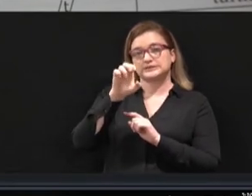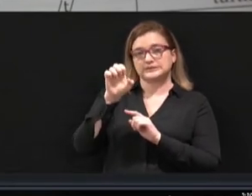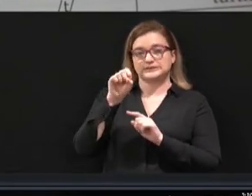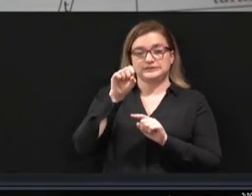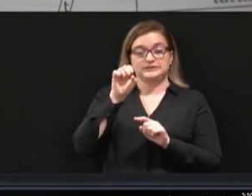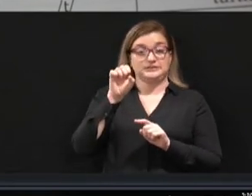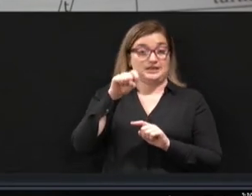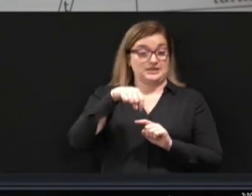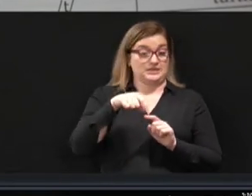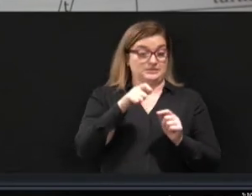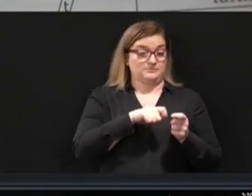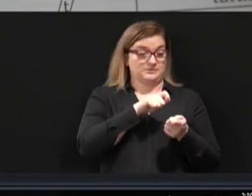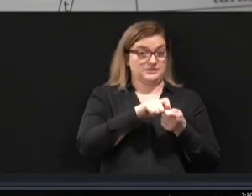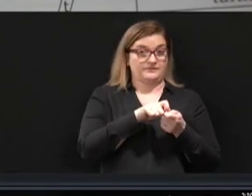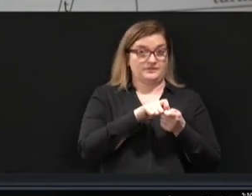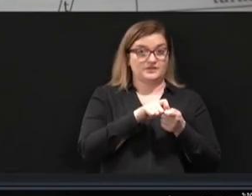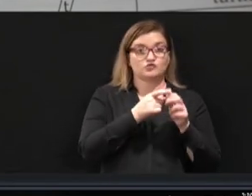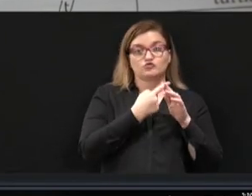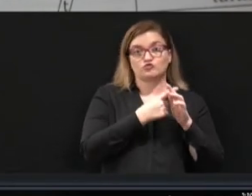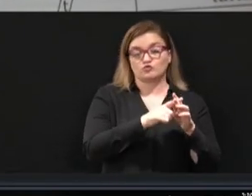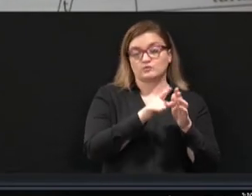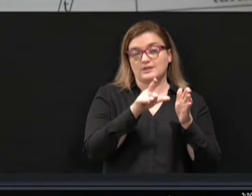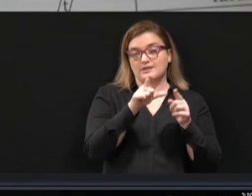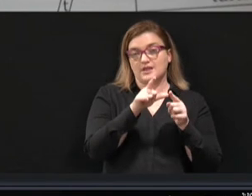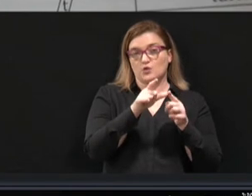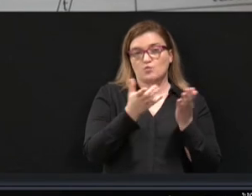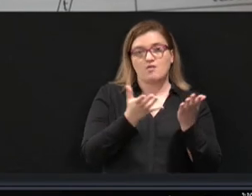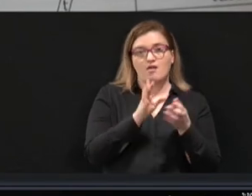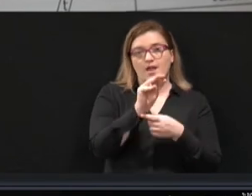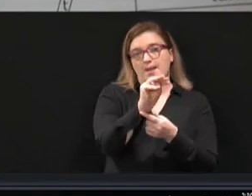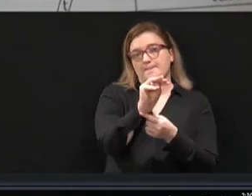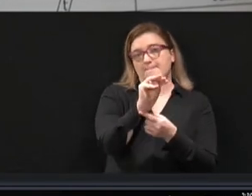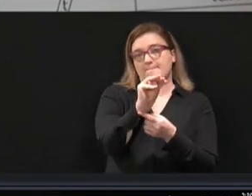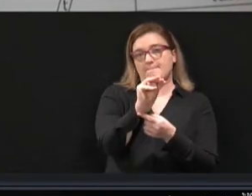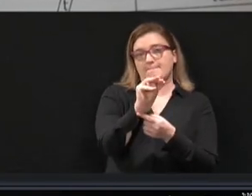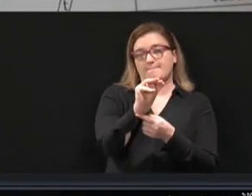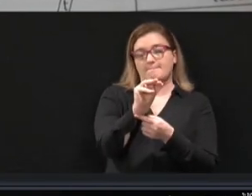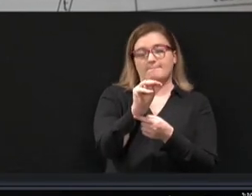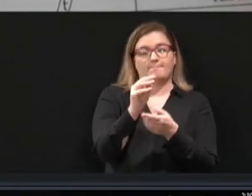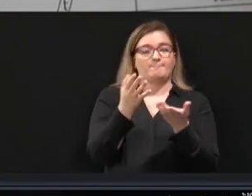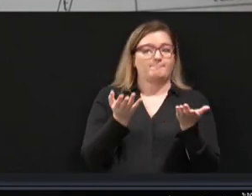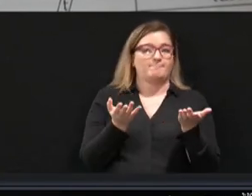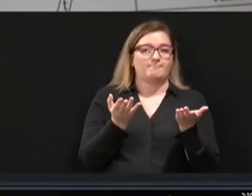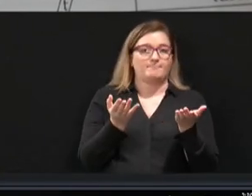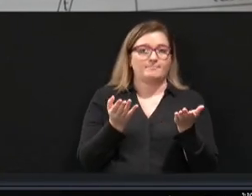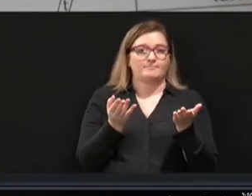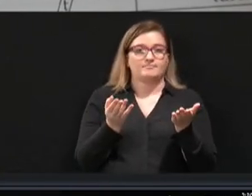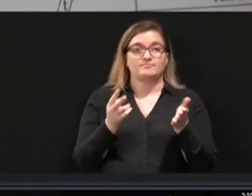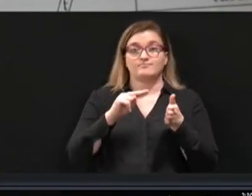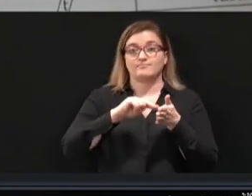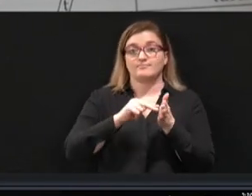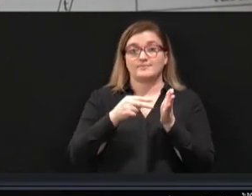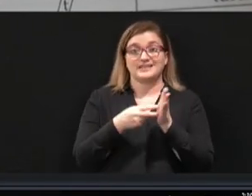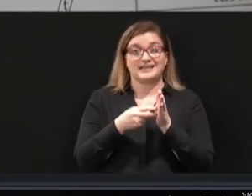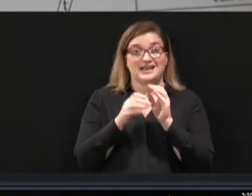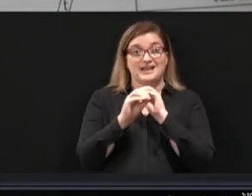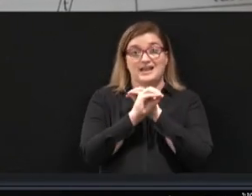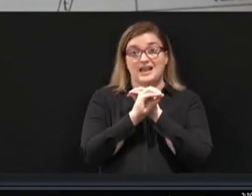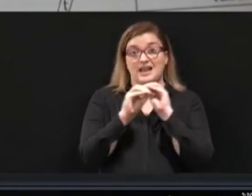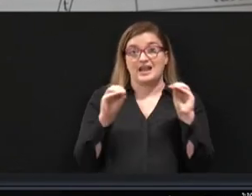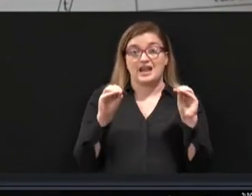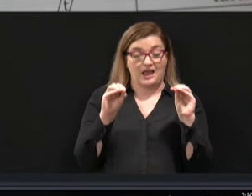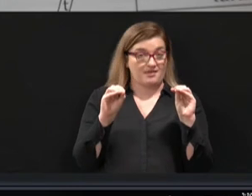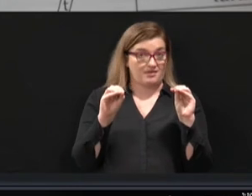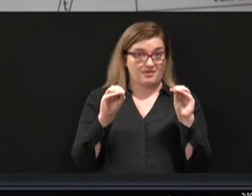and sequence starts with the letter M. So there would be absolutely nothing in that student's deck if that's where